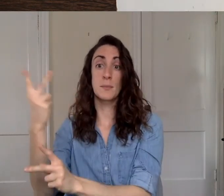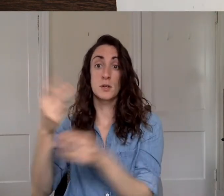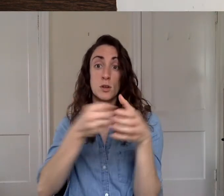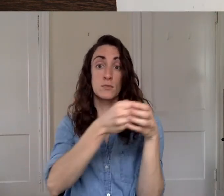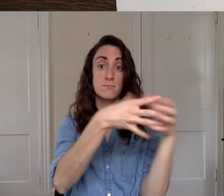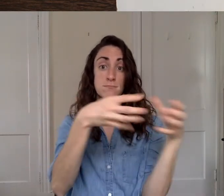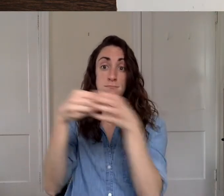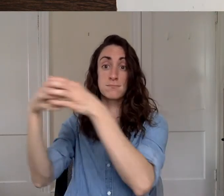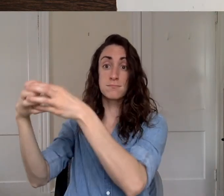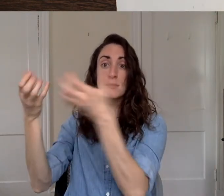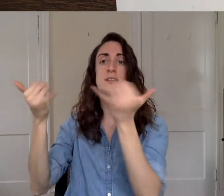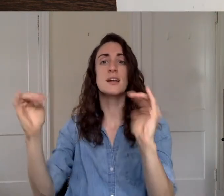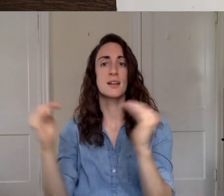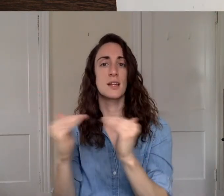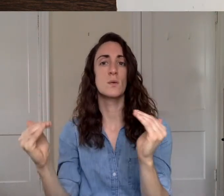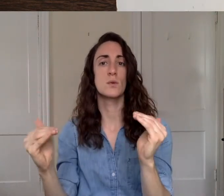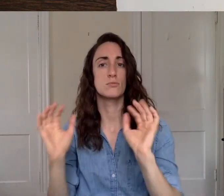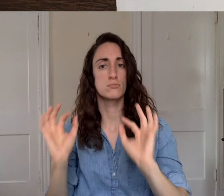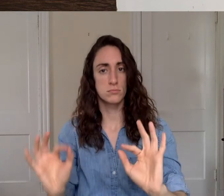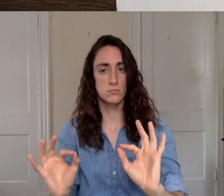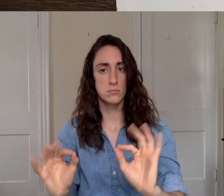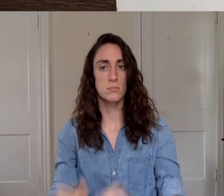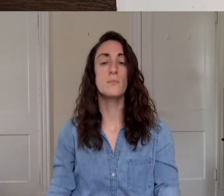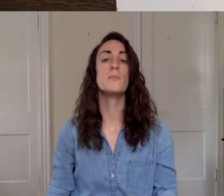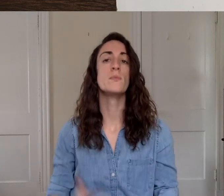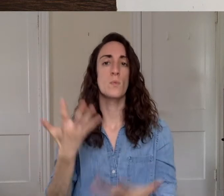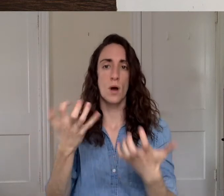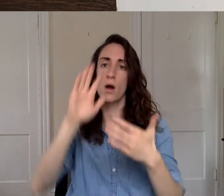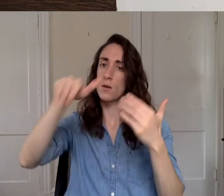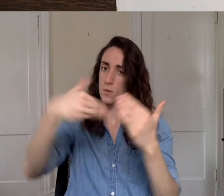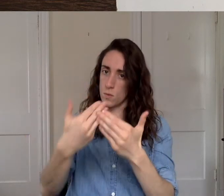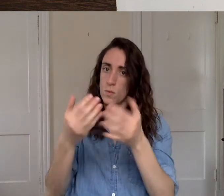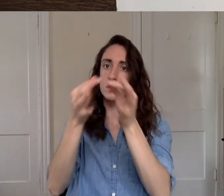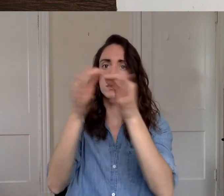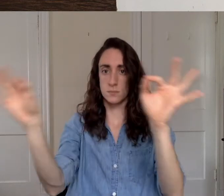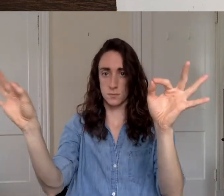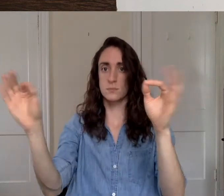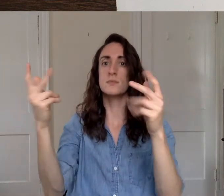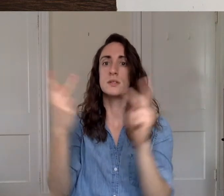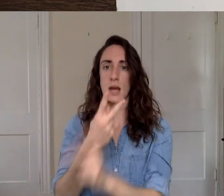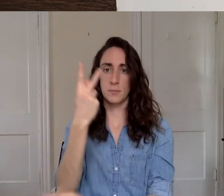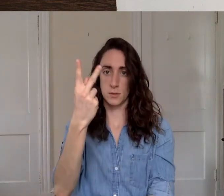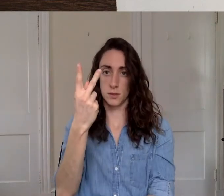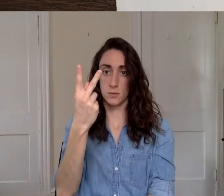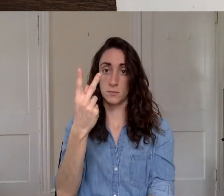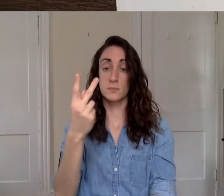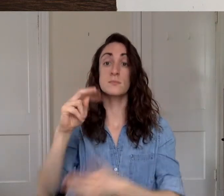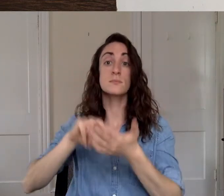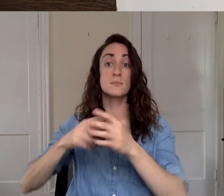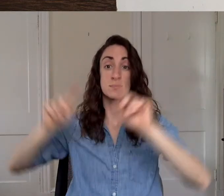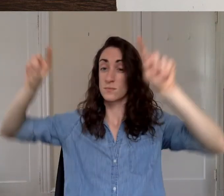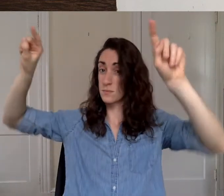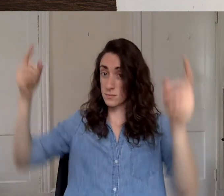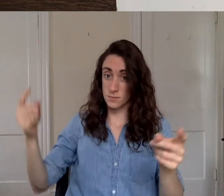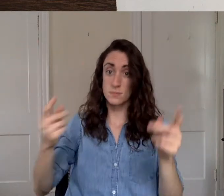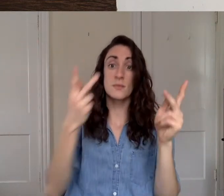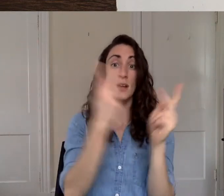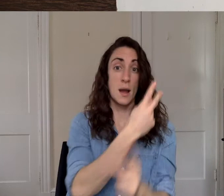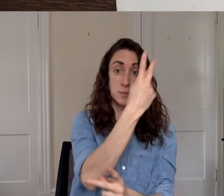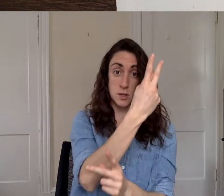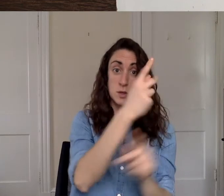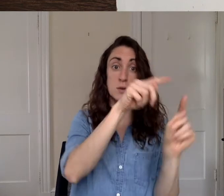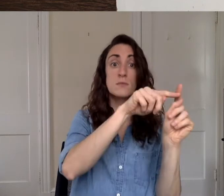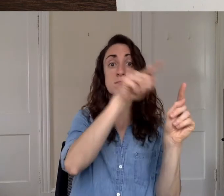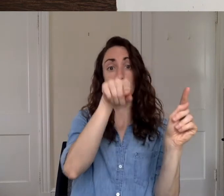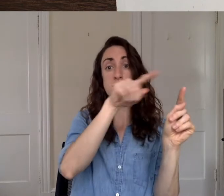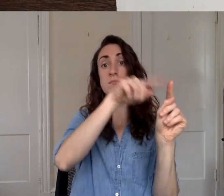that equation in our system. Now, if we use a positive 2, then we'll have a positive 4y, and we'll need to subtract one equation